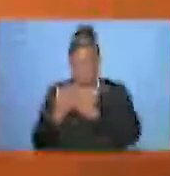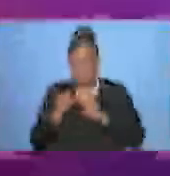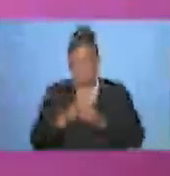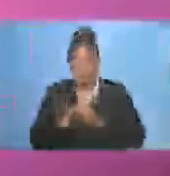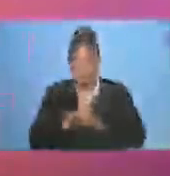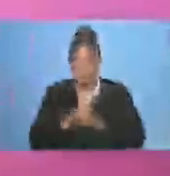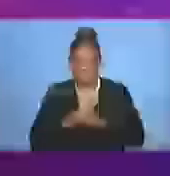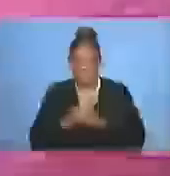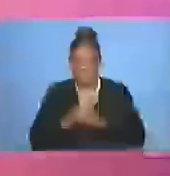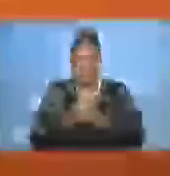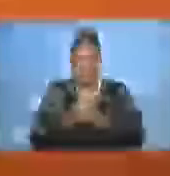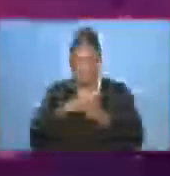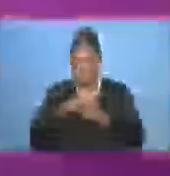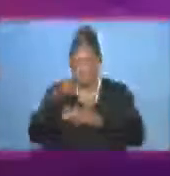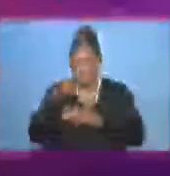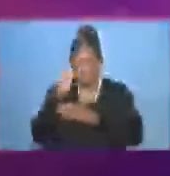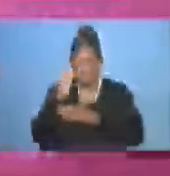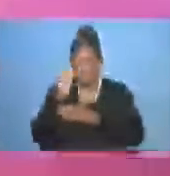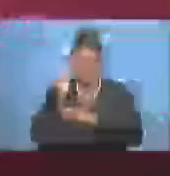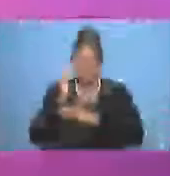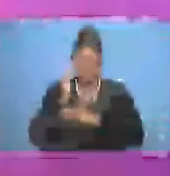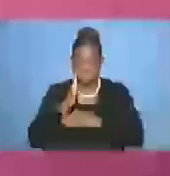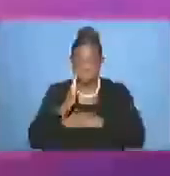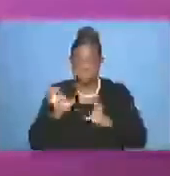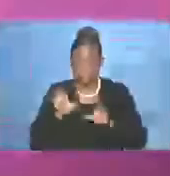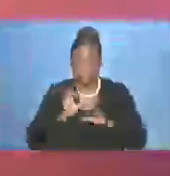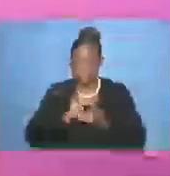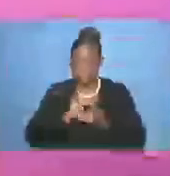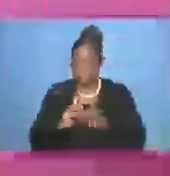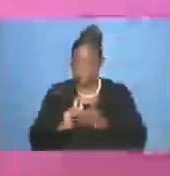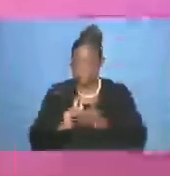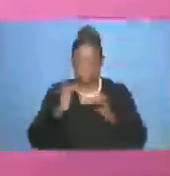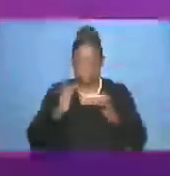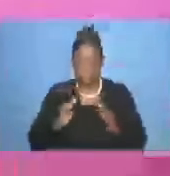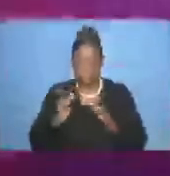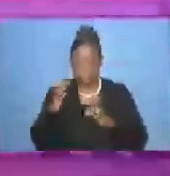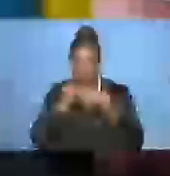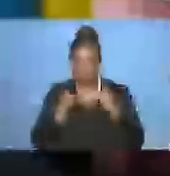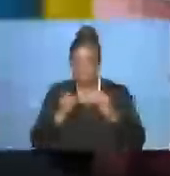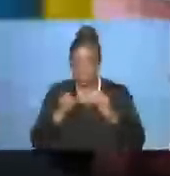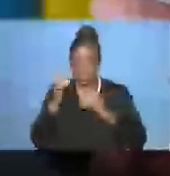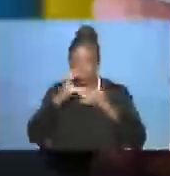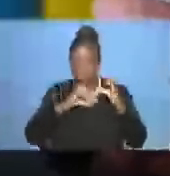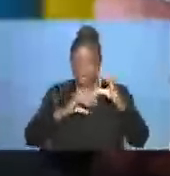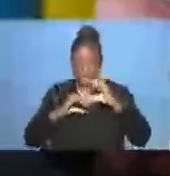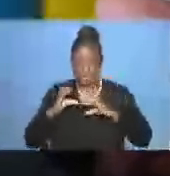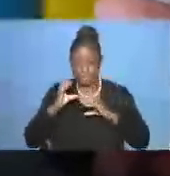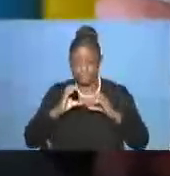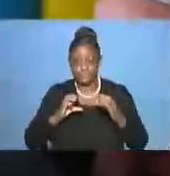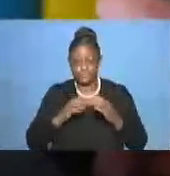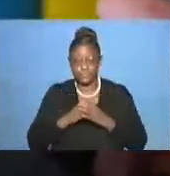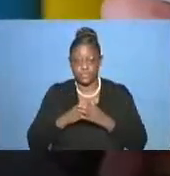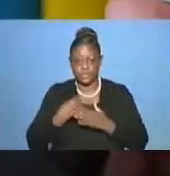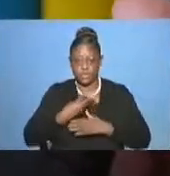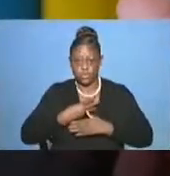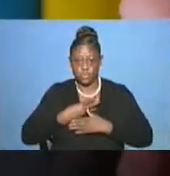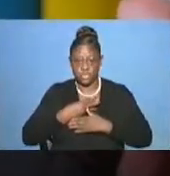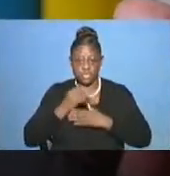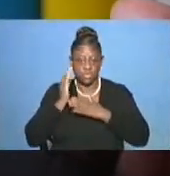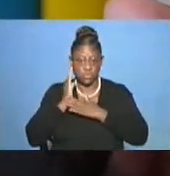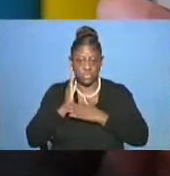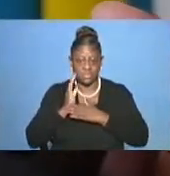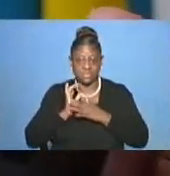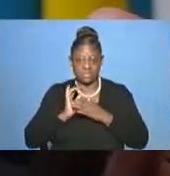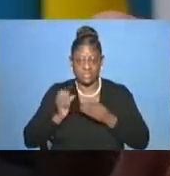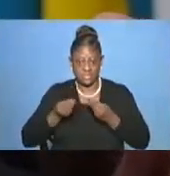Munro maintains government's committed to doing all it can to fight crime. We will intend to up the number of